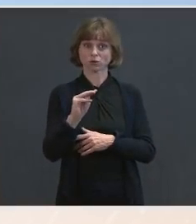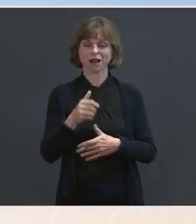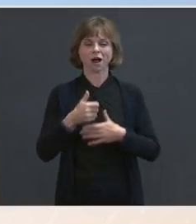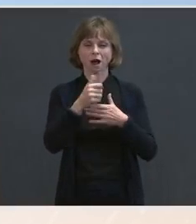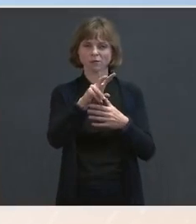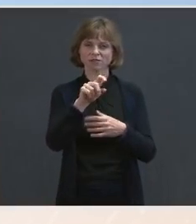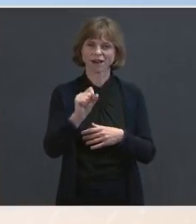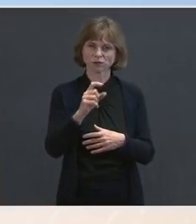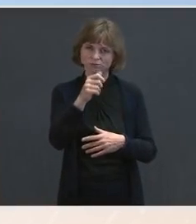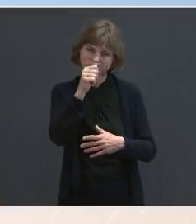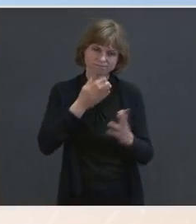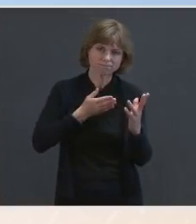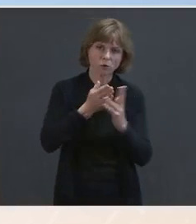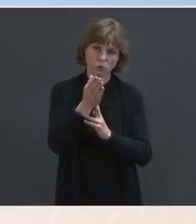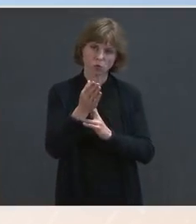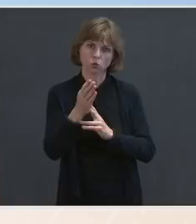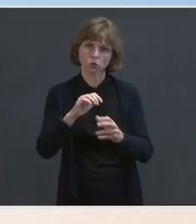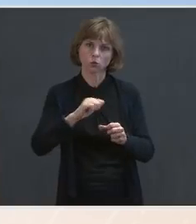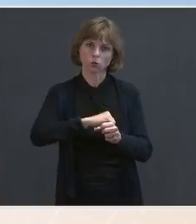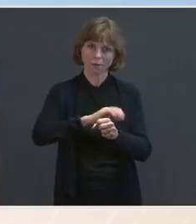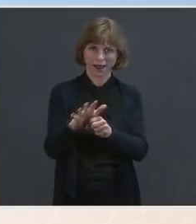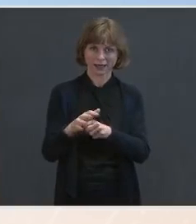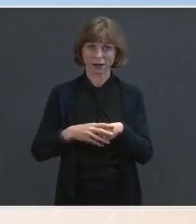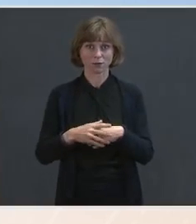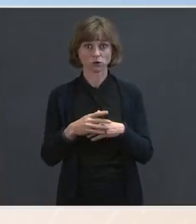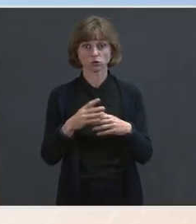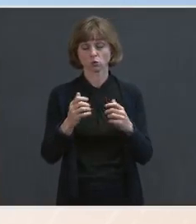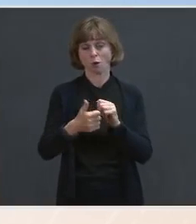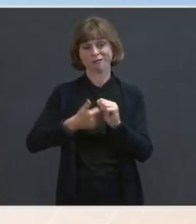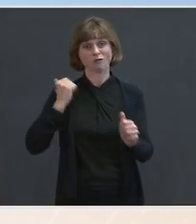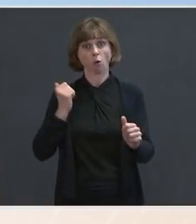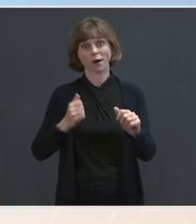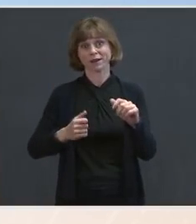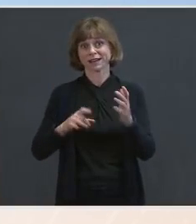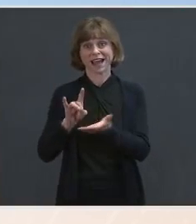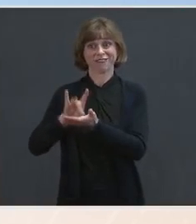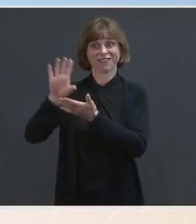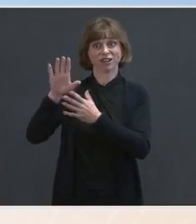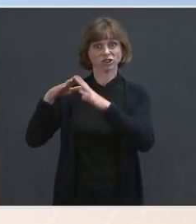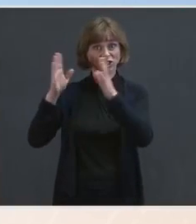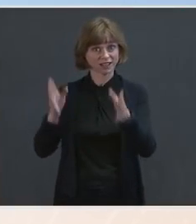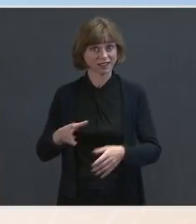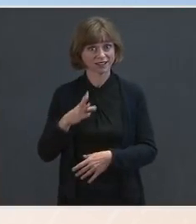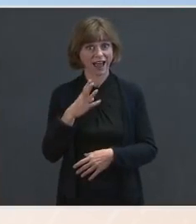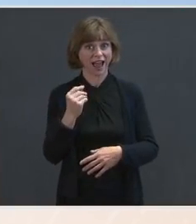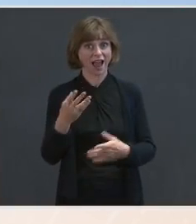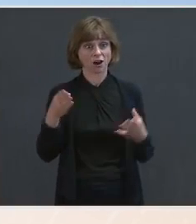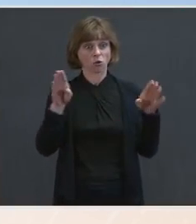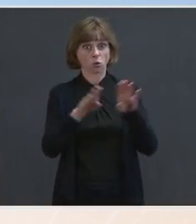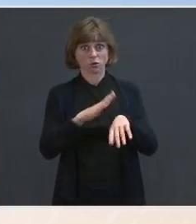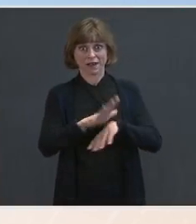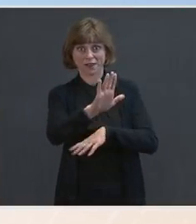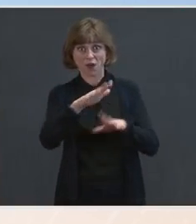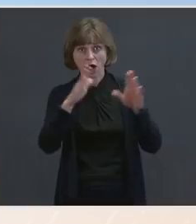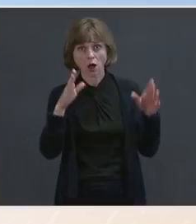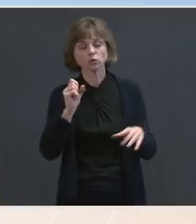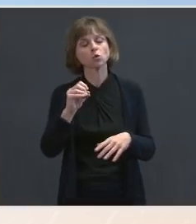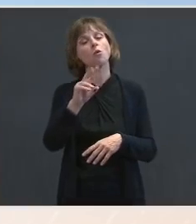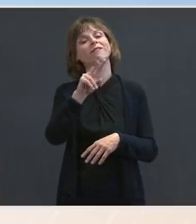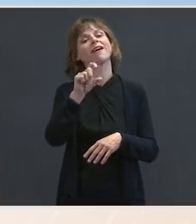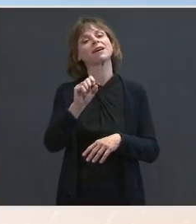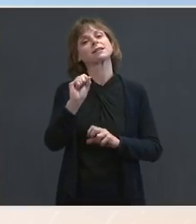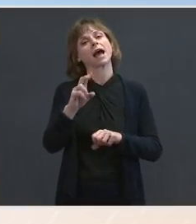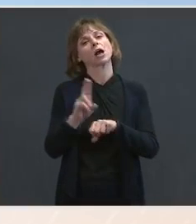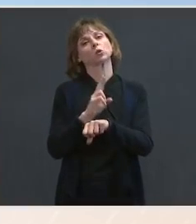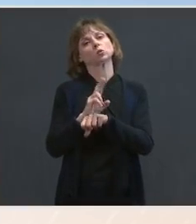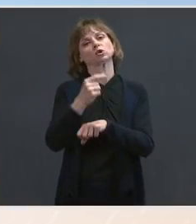pandemic, from helping veterans avoid eviction and foreclosure to making sure that veterans can continue to rely on their GI Bill to